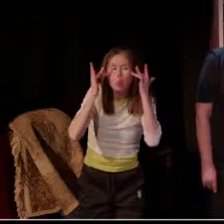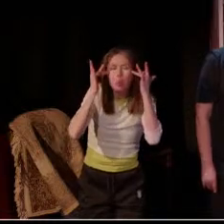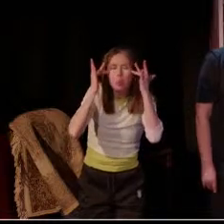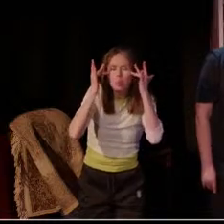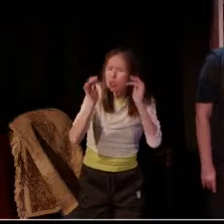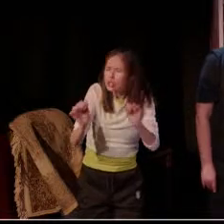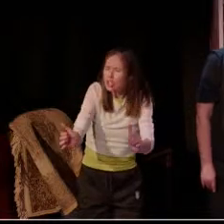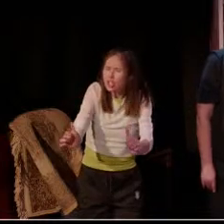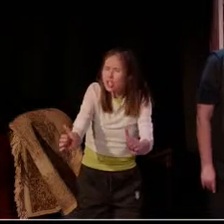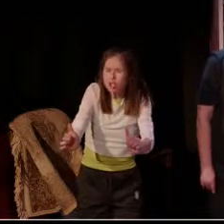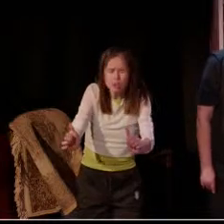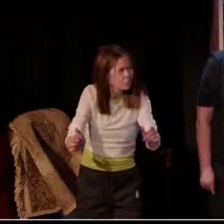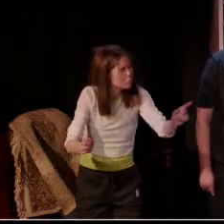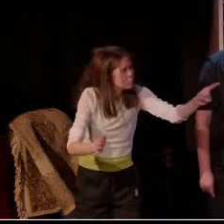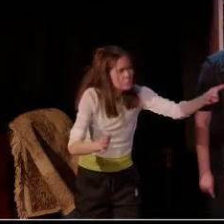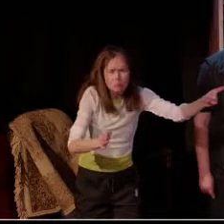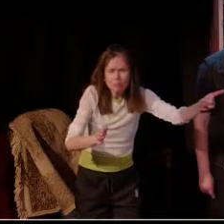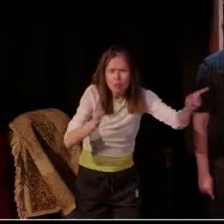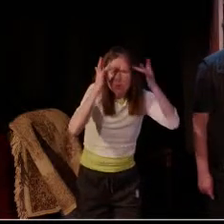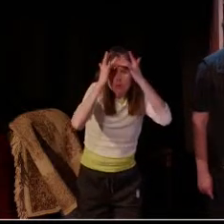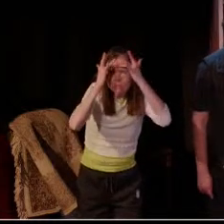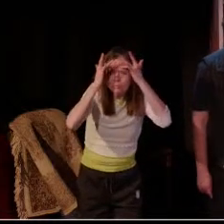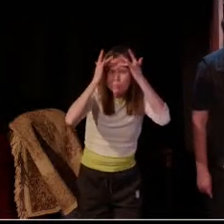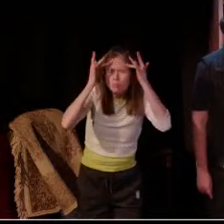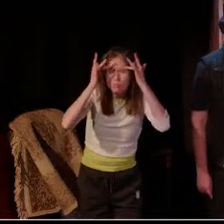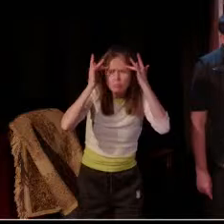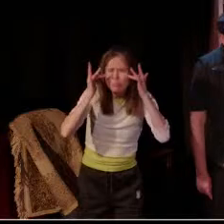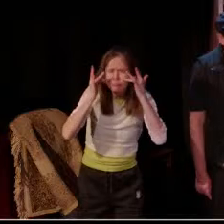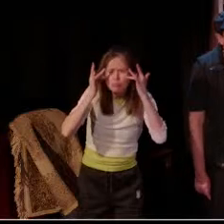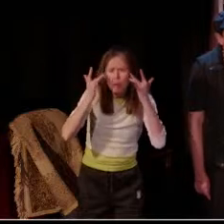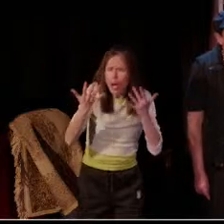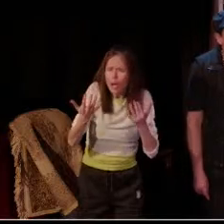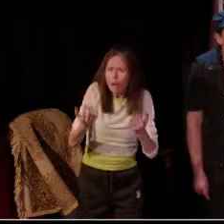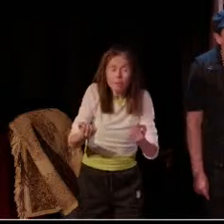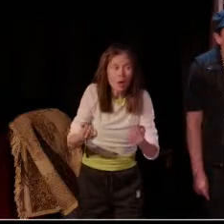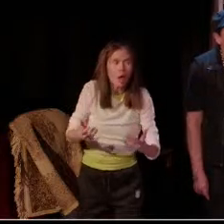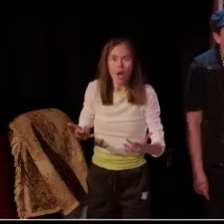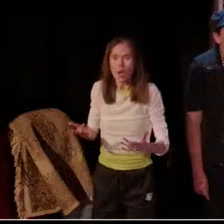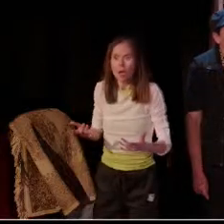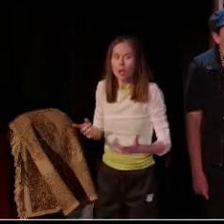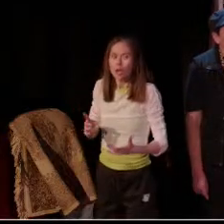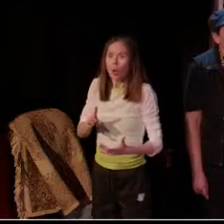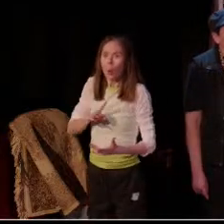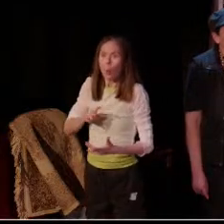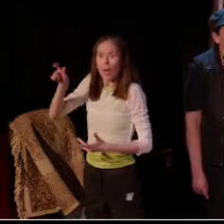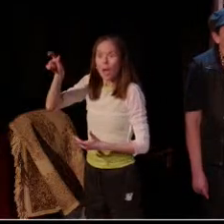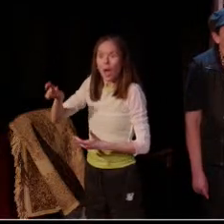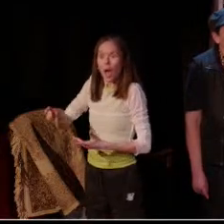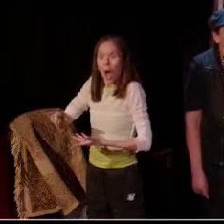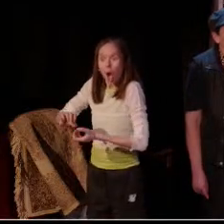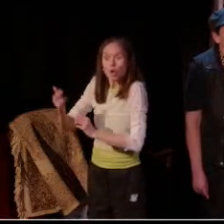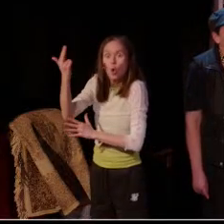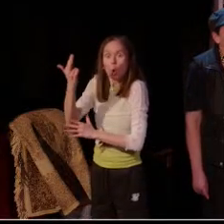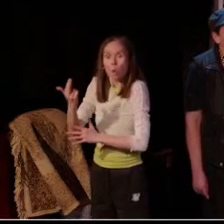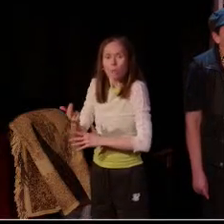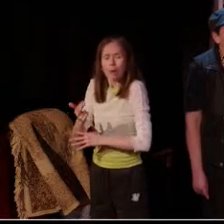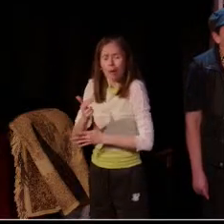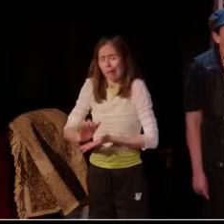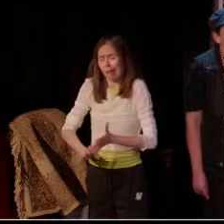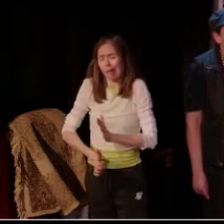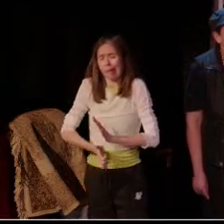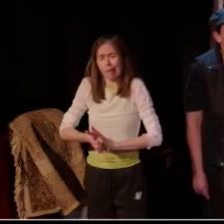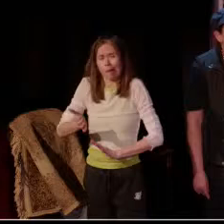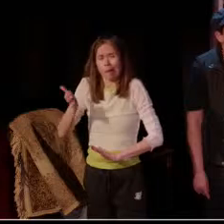nearly. And that reflects our sculptor's excellence, for she passes by some